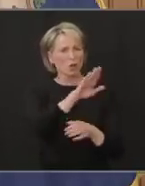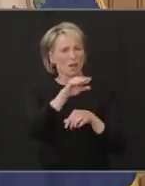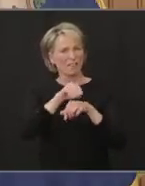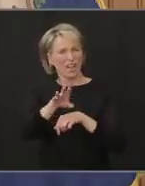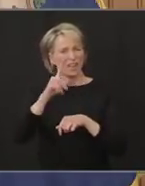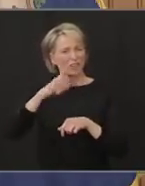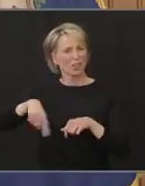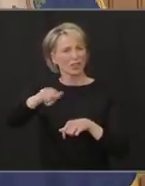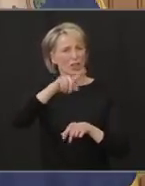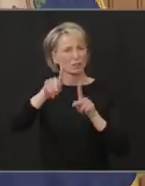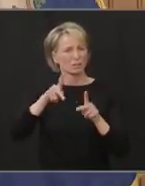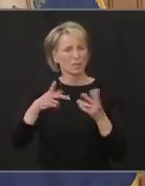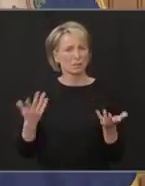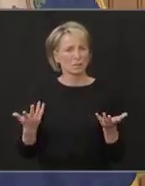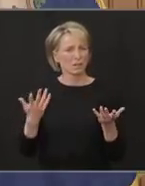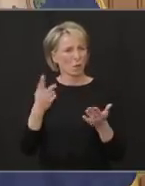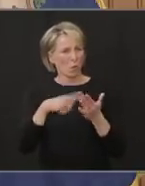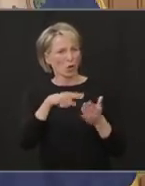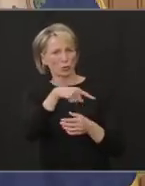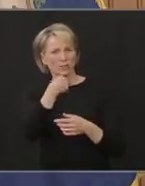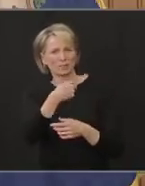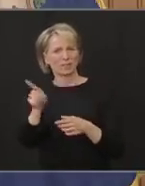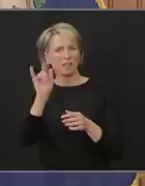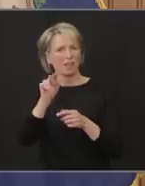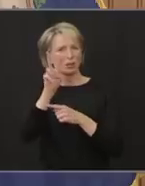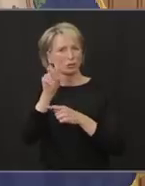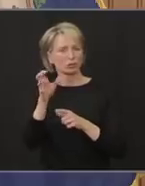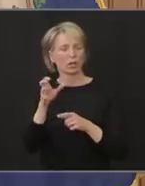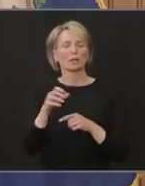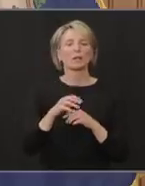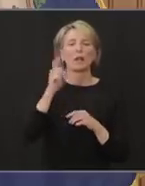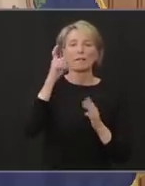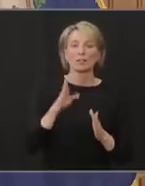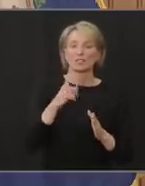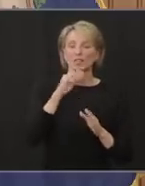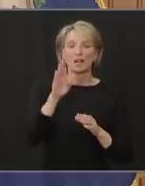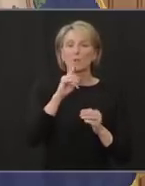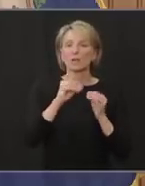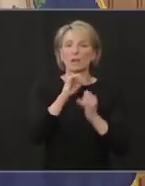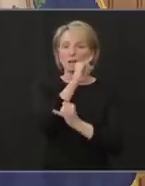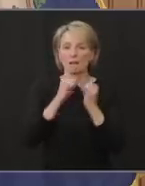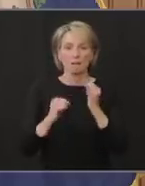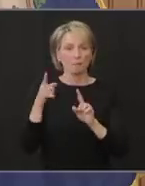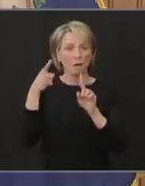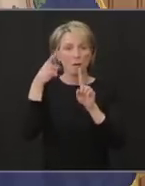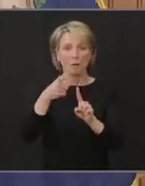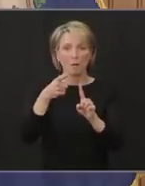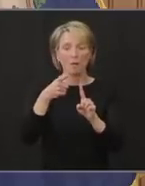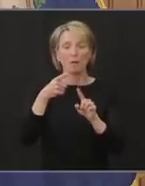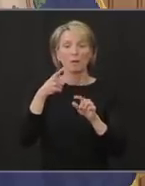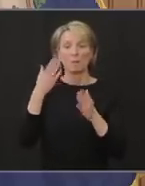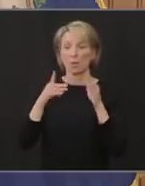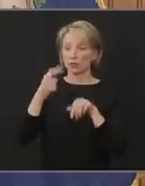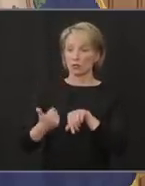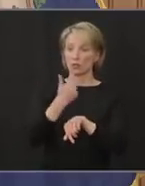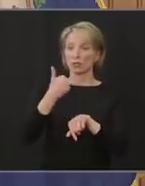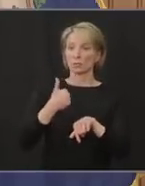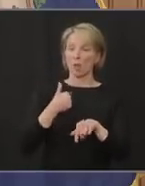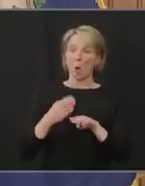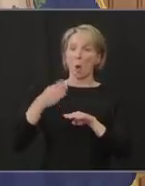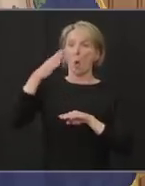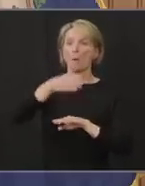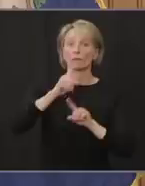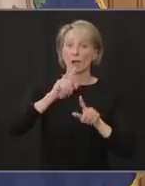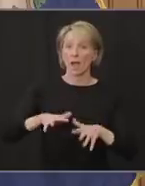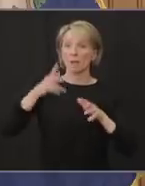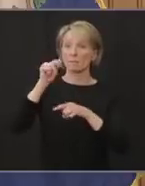6-foot distancing is working. I'd really what do like- you say to those people? I say this, at the end of the day, you can accuse me of overreacting, but you're not going to accuse